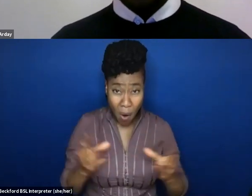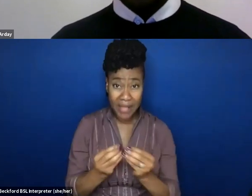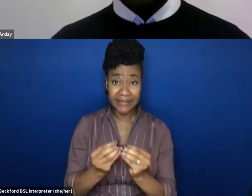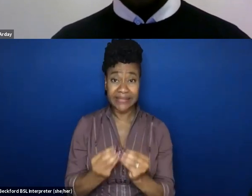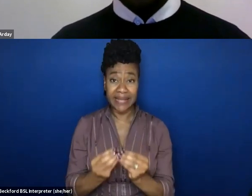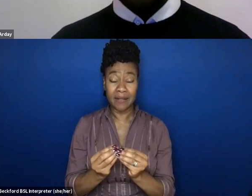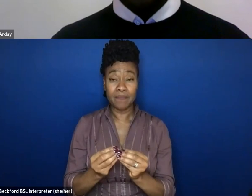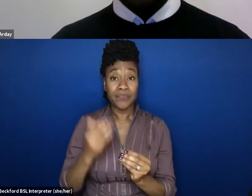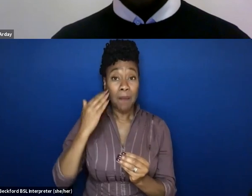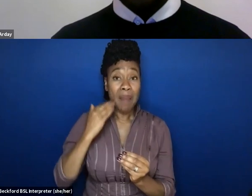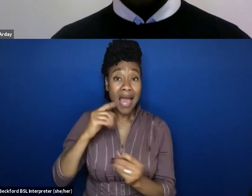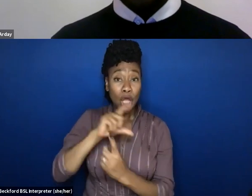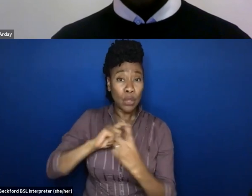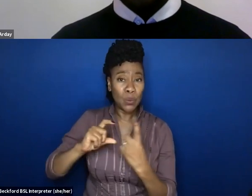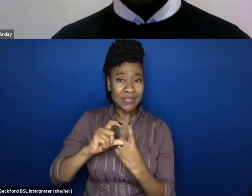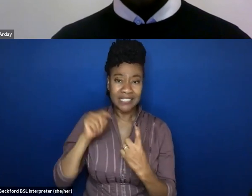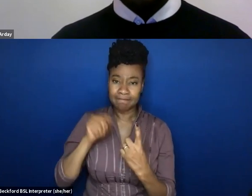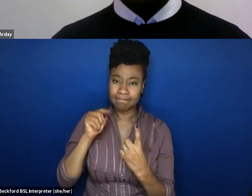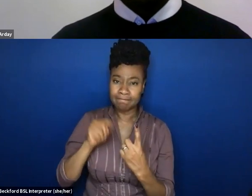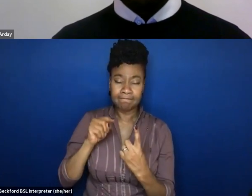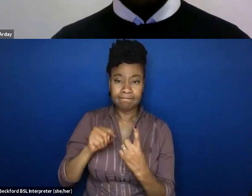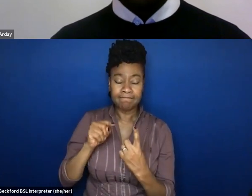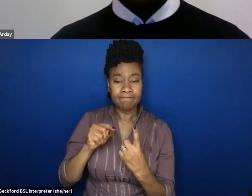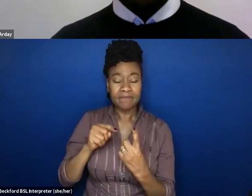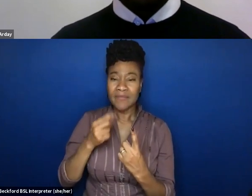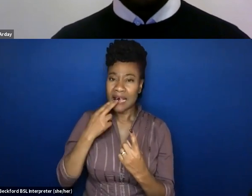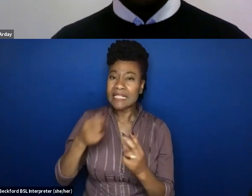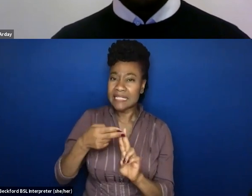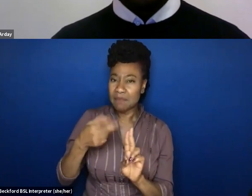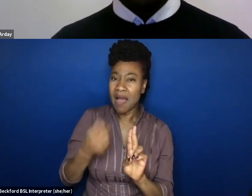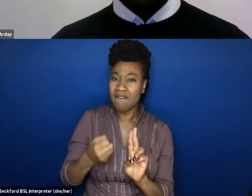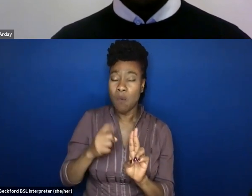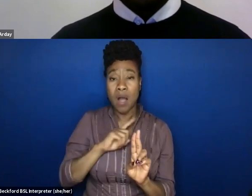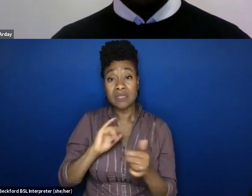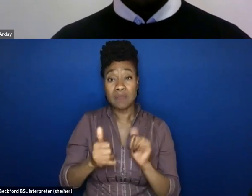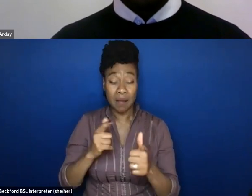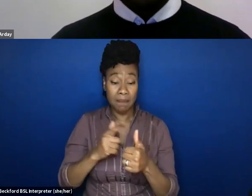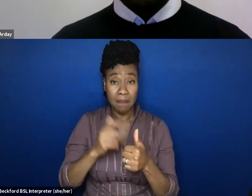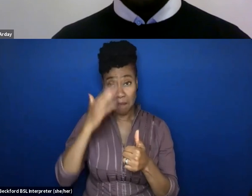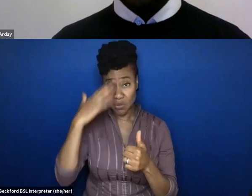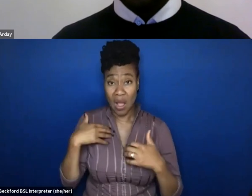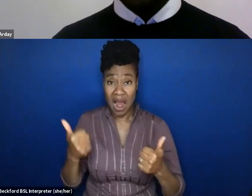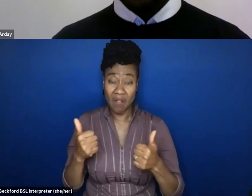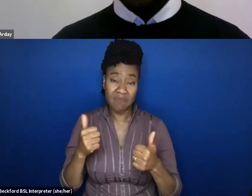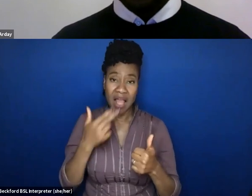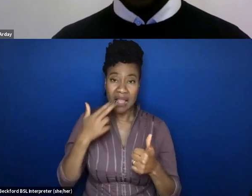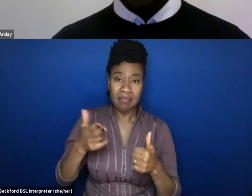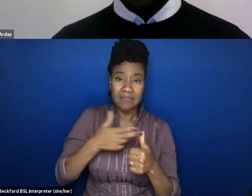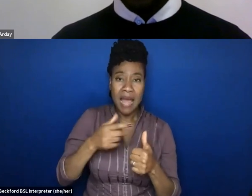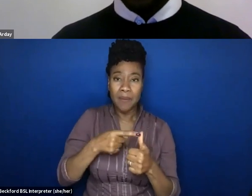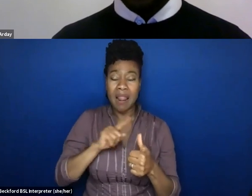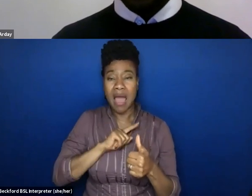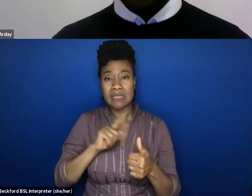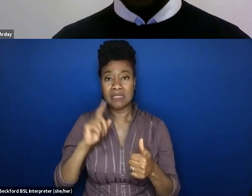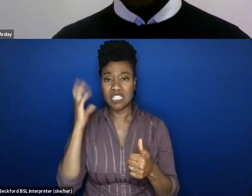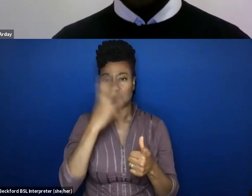sometimes mental health can be seen as a spiritual thing. Mm-hmm. It can be seen as it's to do with